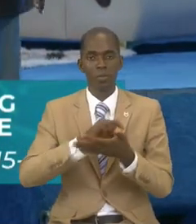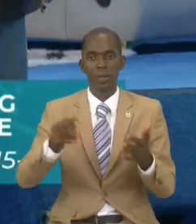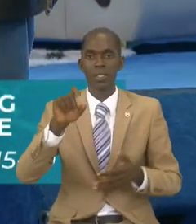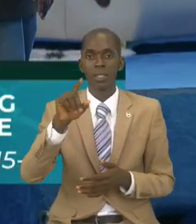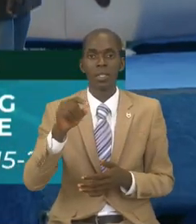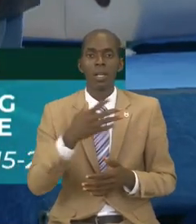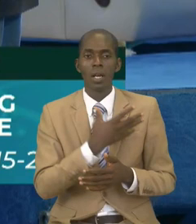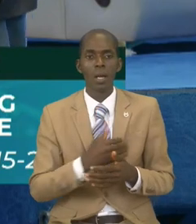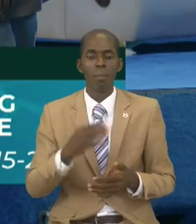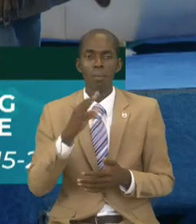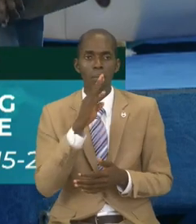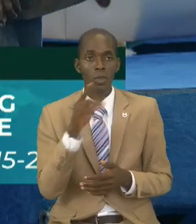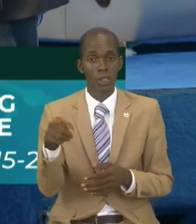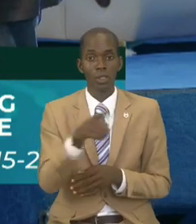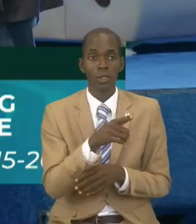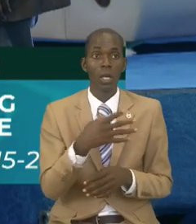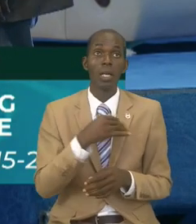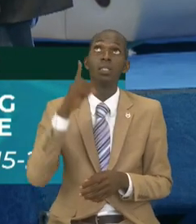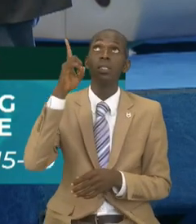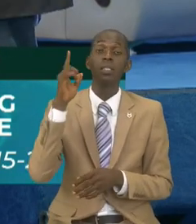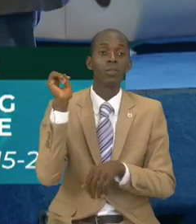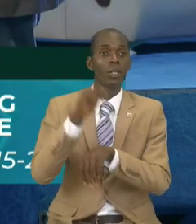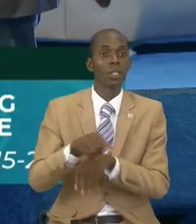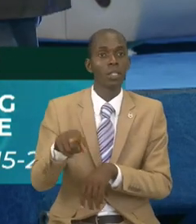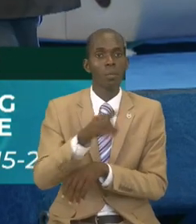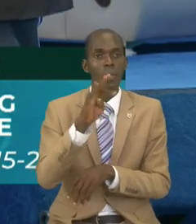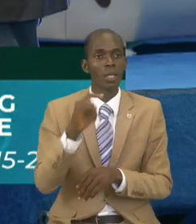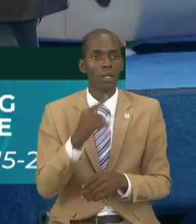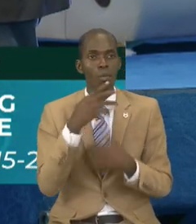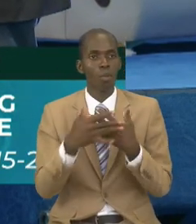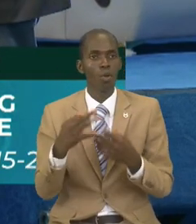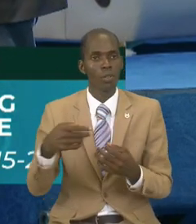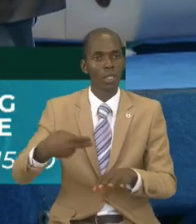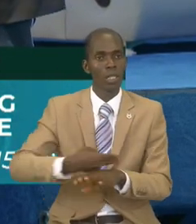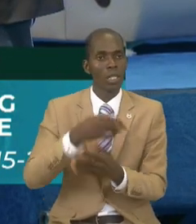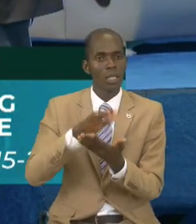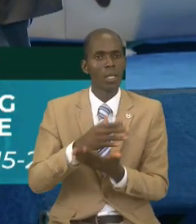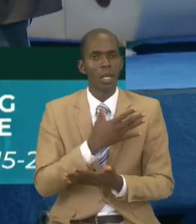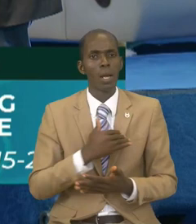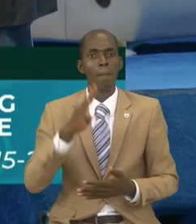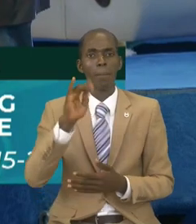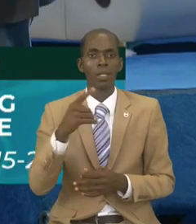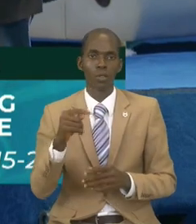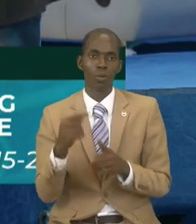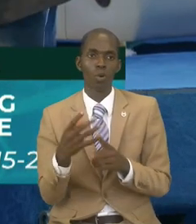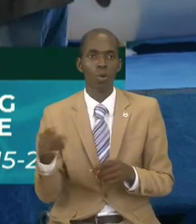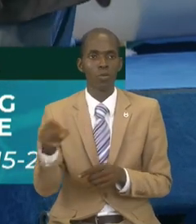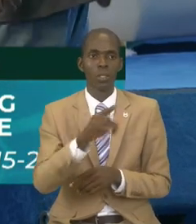and they overcame him by the blood of the Lamb and by the word of their testimony. You take